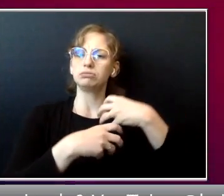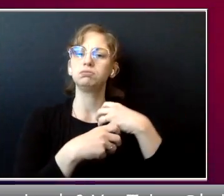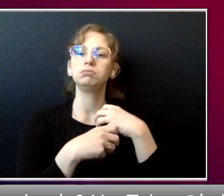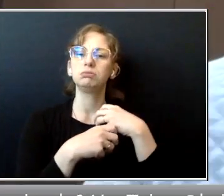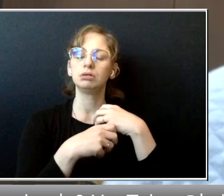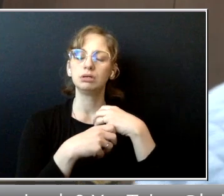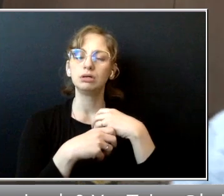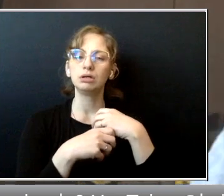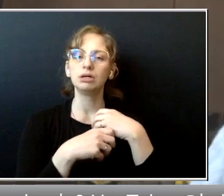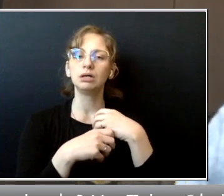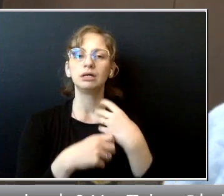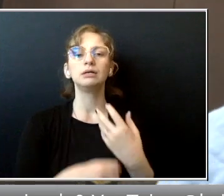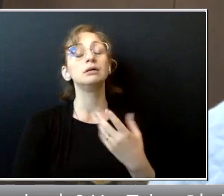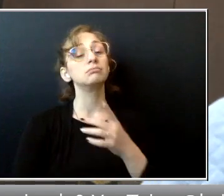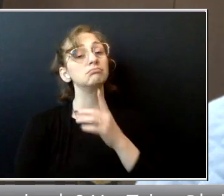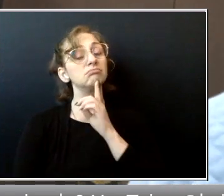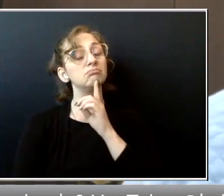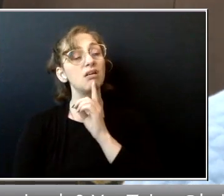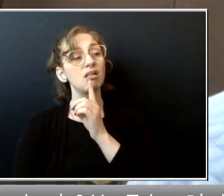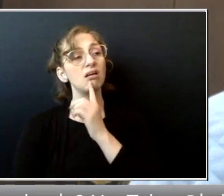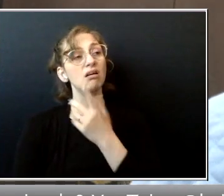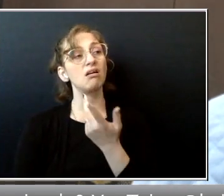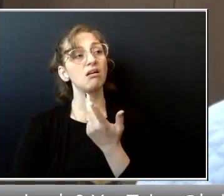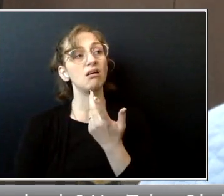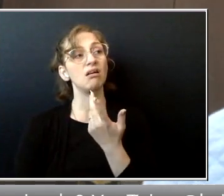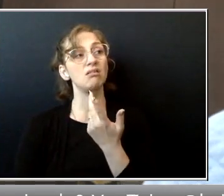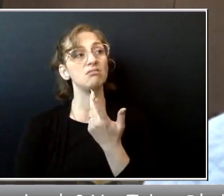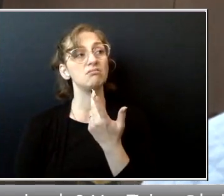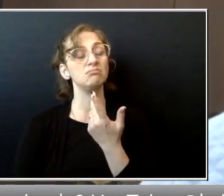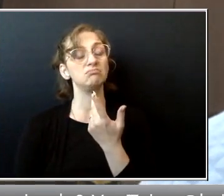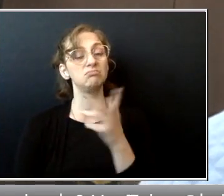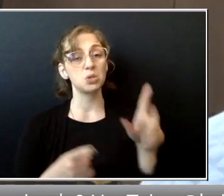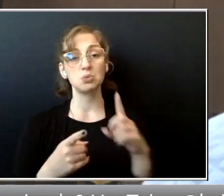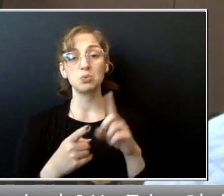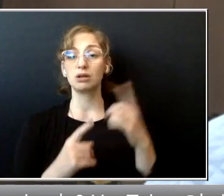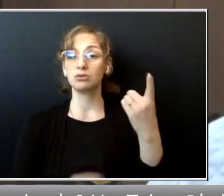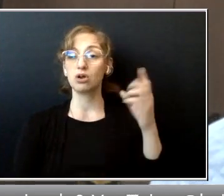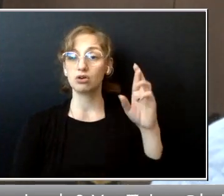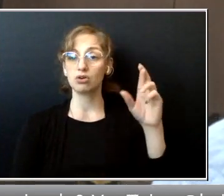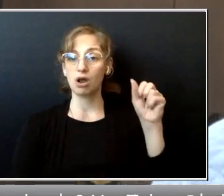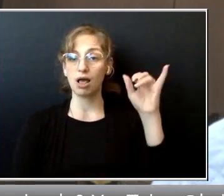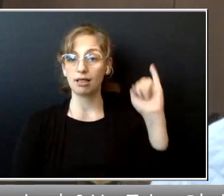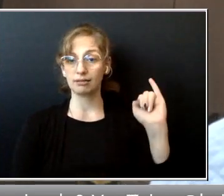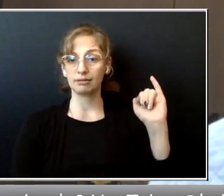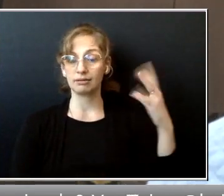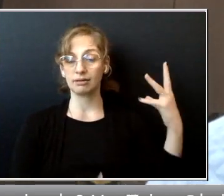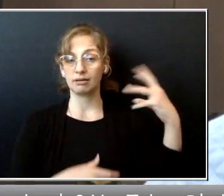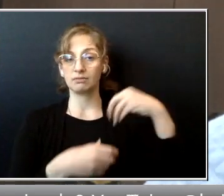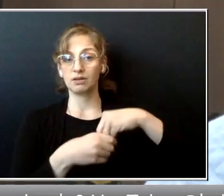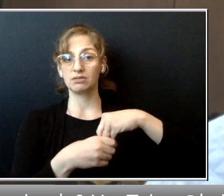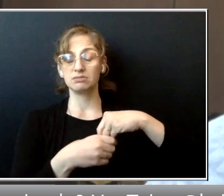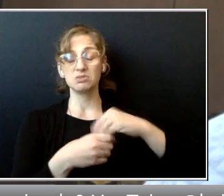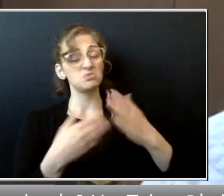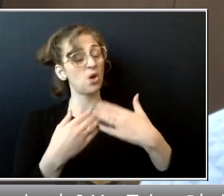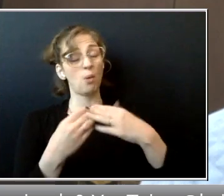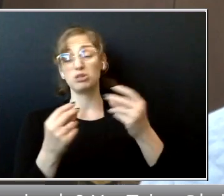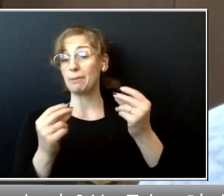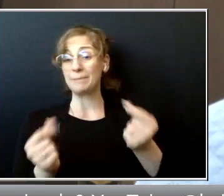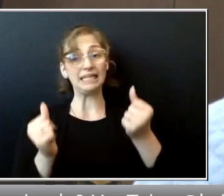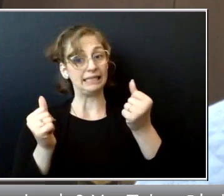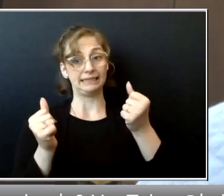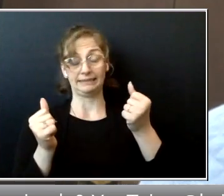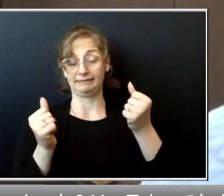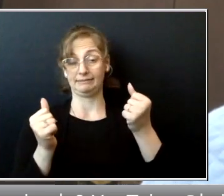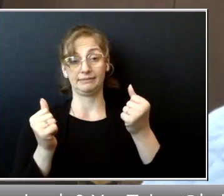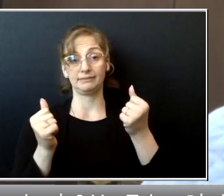Yeah, so really once Dr. Ali got involved, it was nearly immediate. And I guess